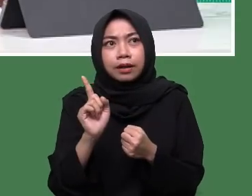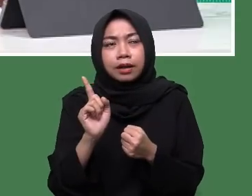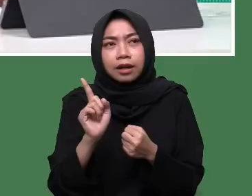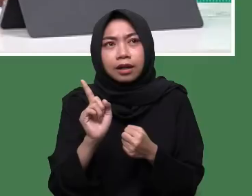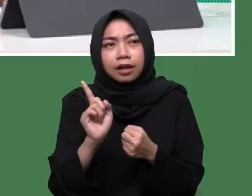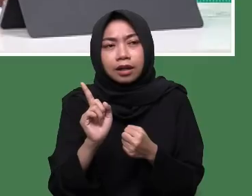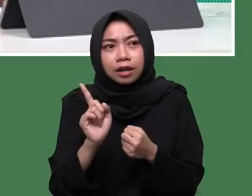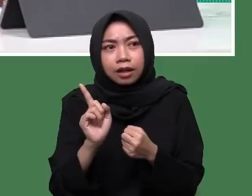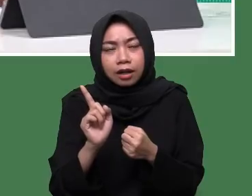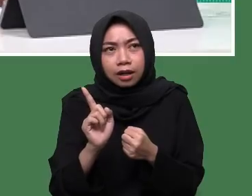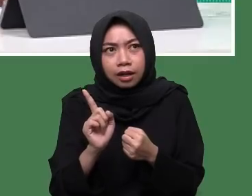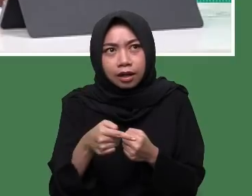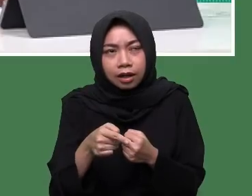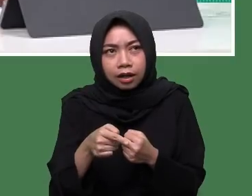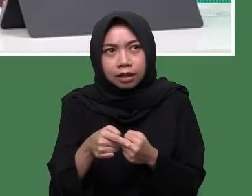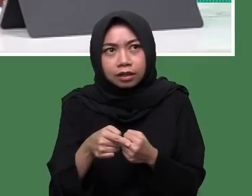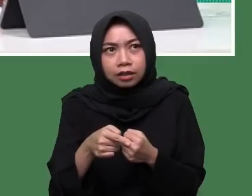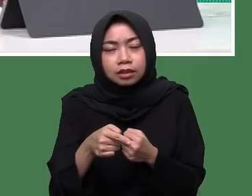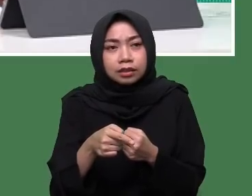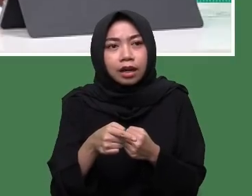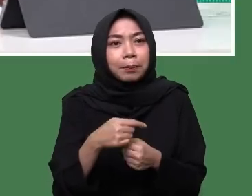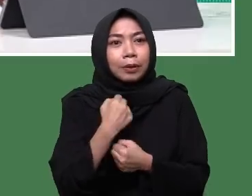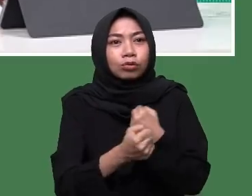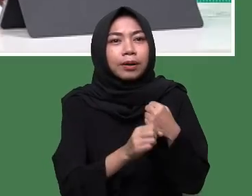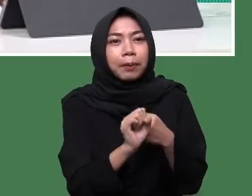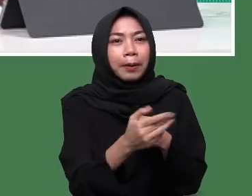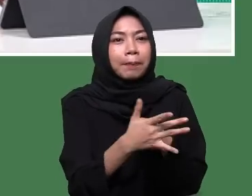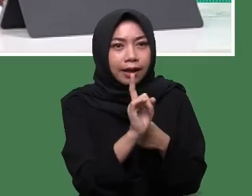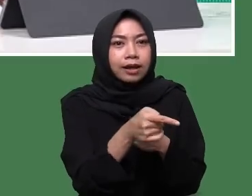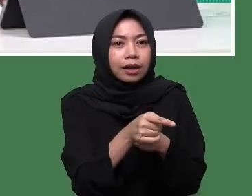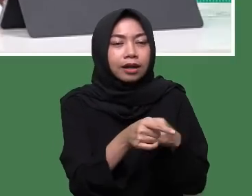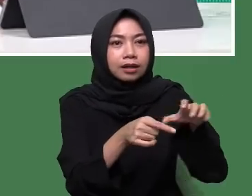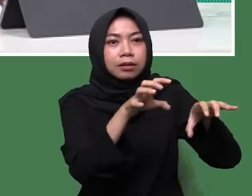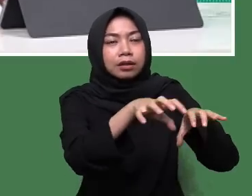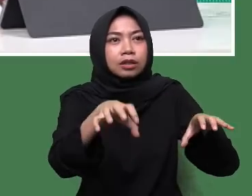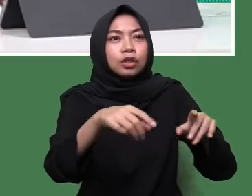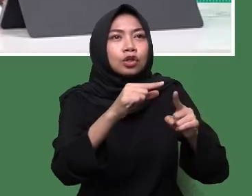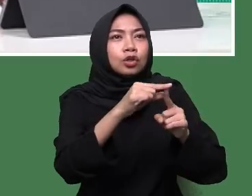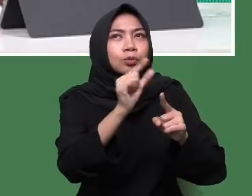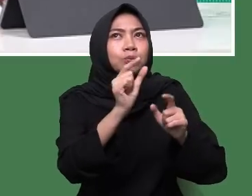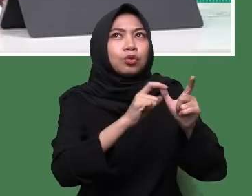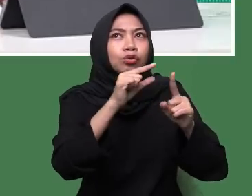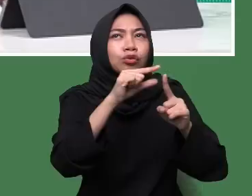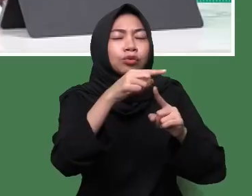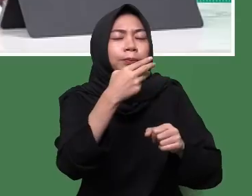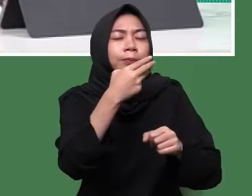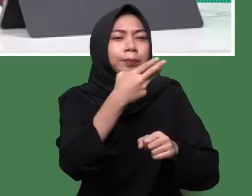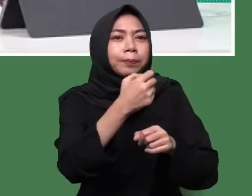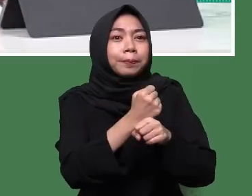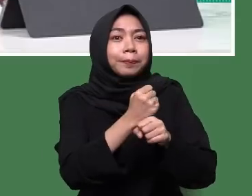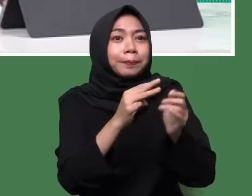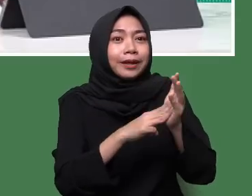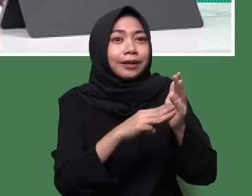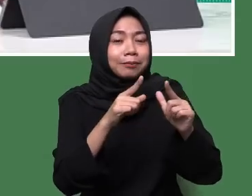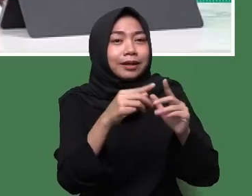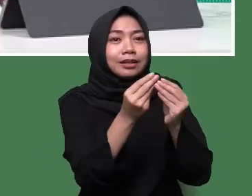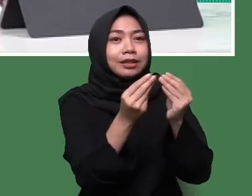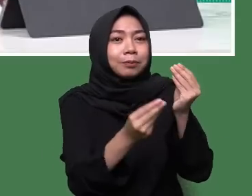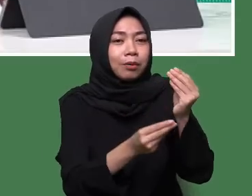capacity and capability of several stakeholders. One is the PUSVETMA, which is under the Ministry